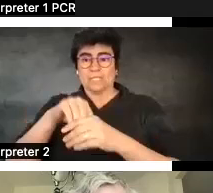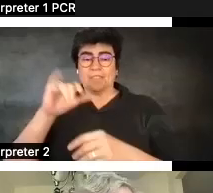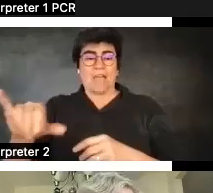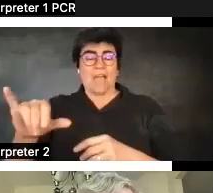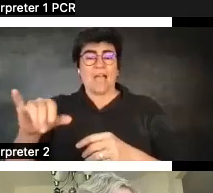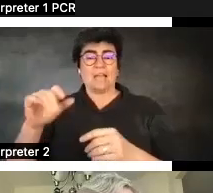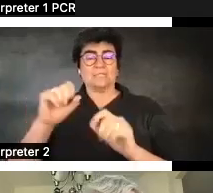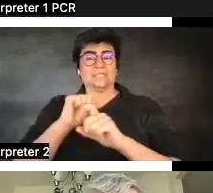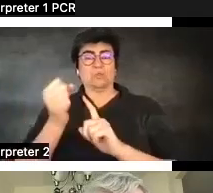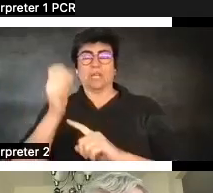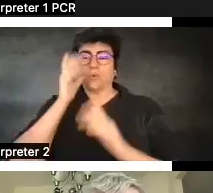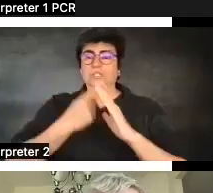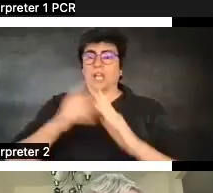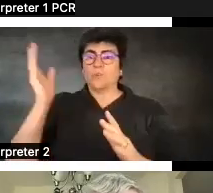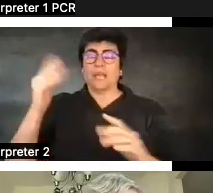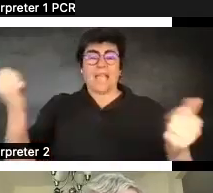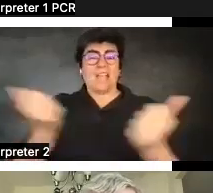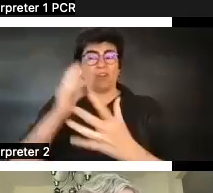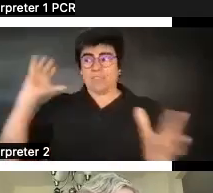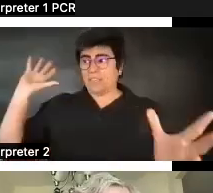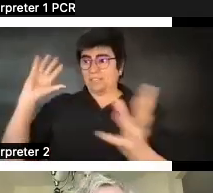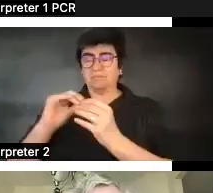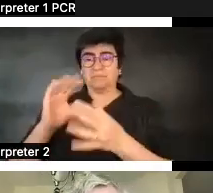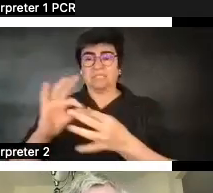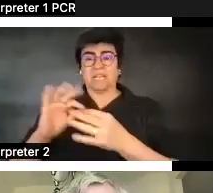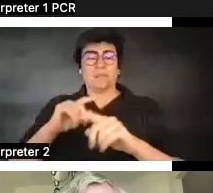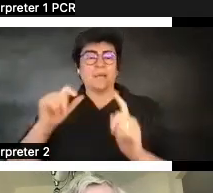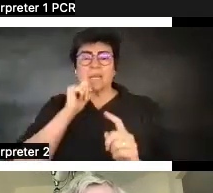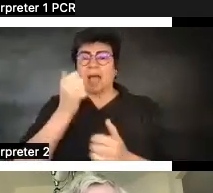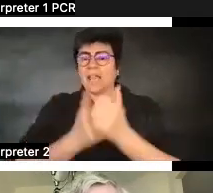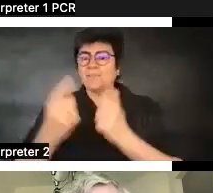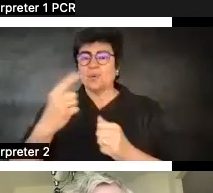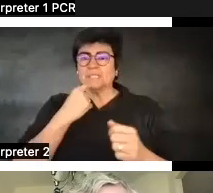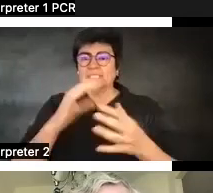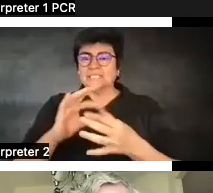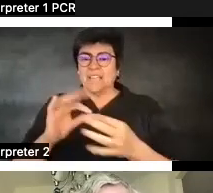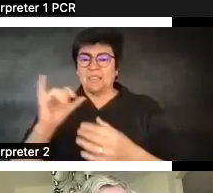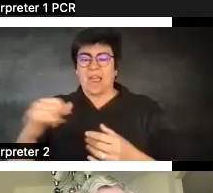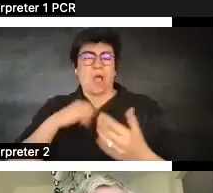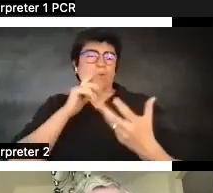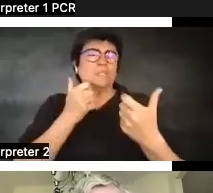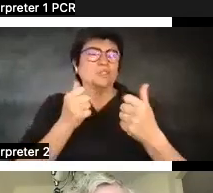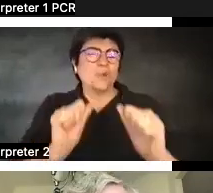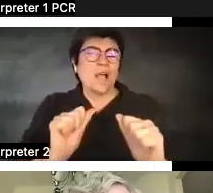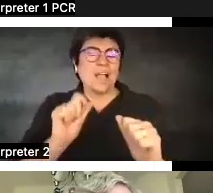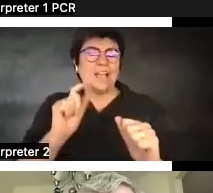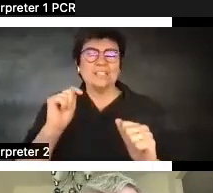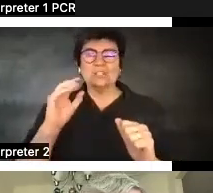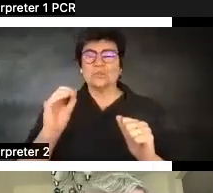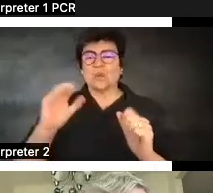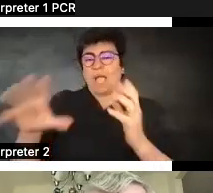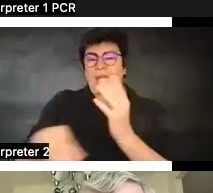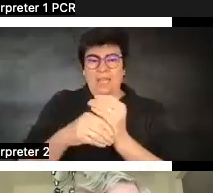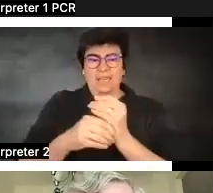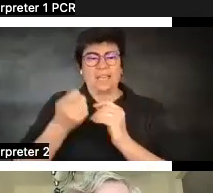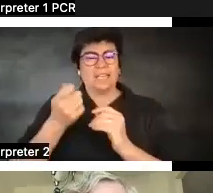by saying, everything has been said, but not everyone has said it. So I'm going to try to add on a